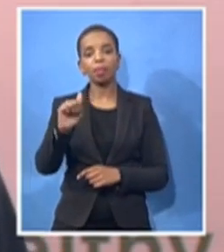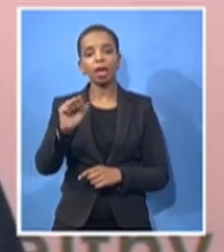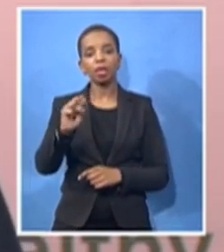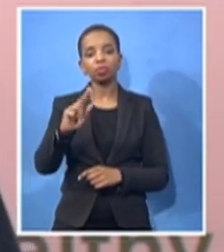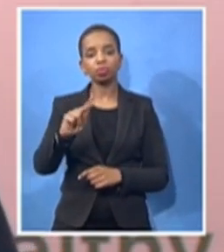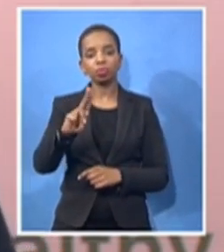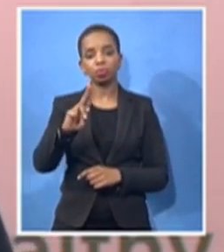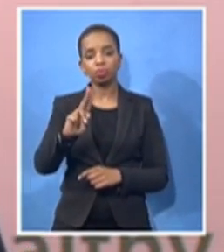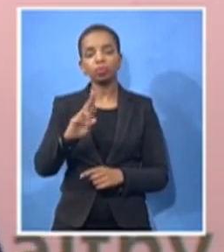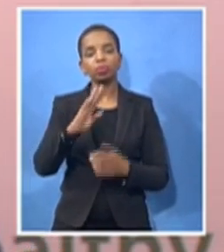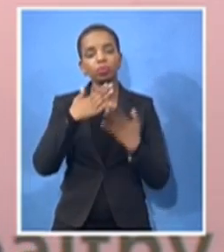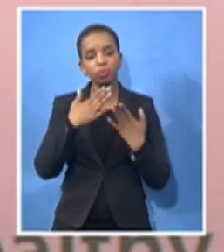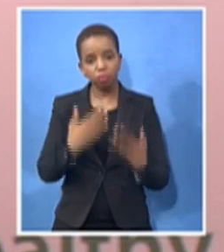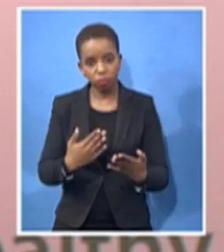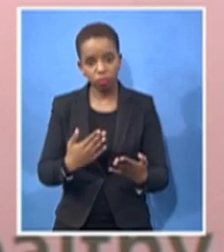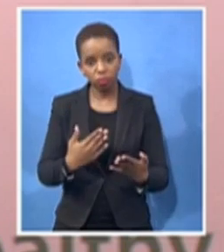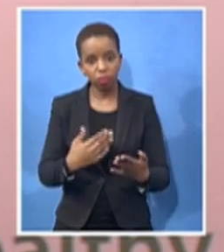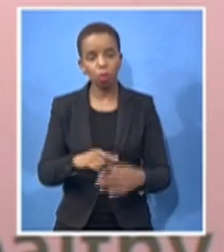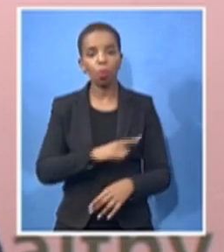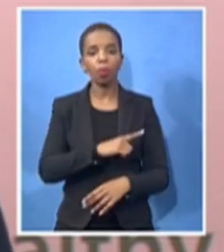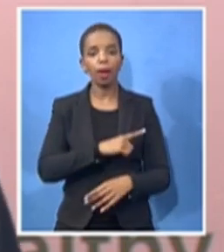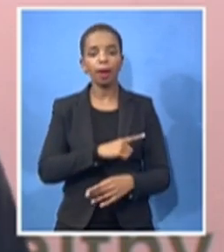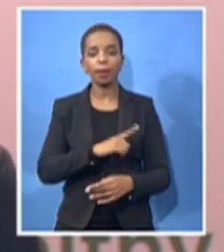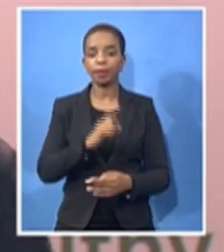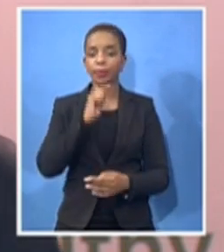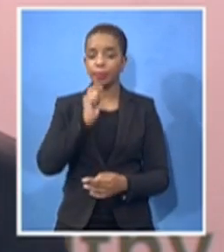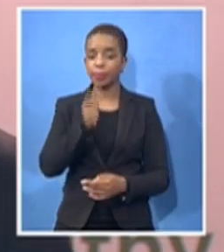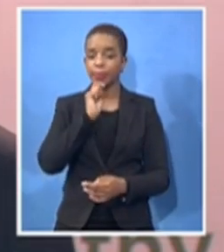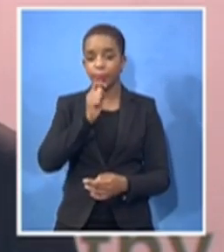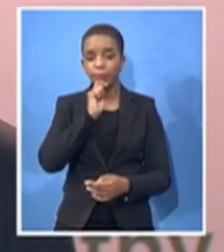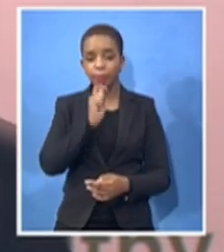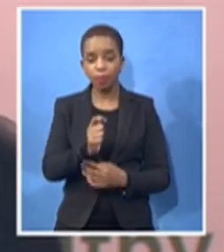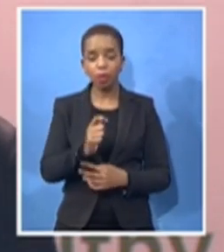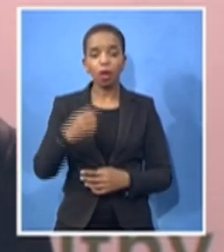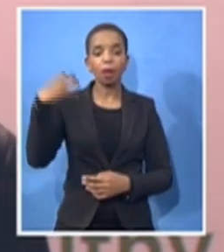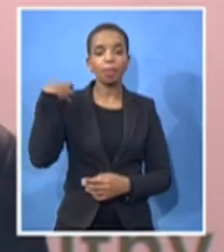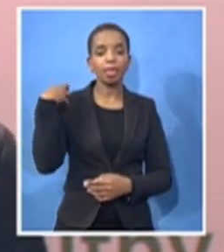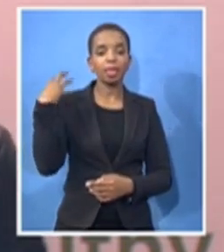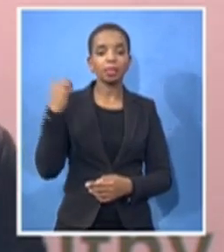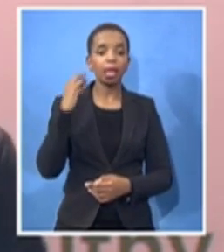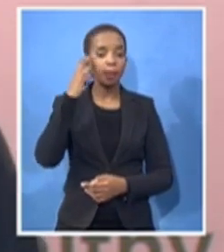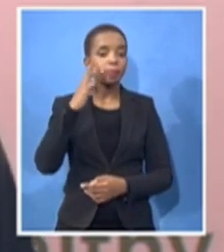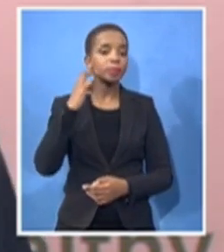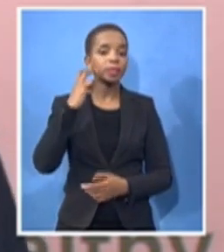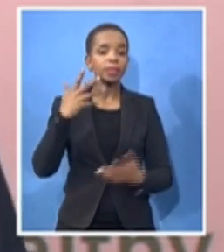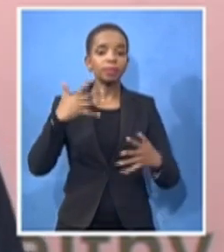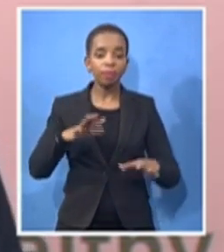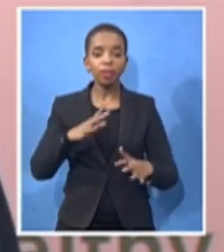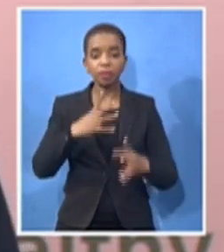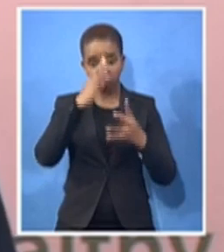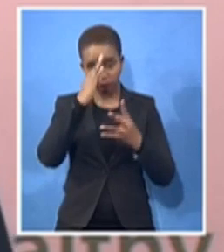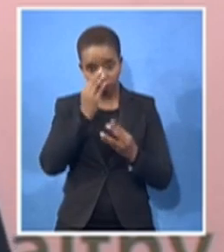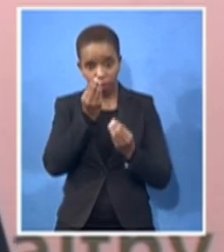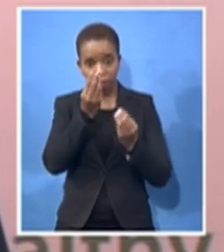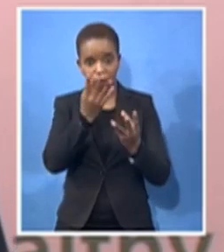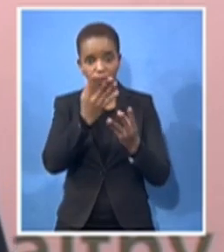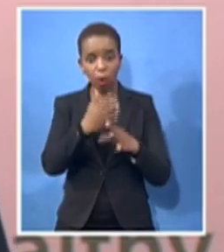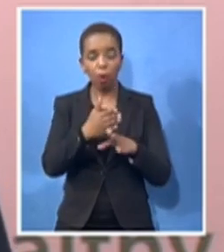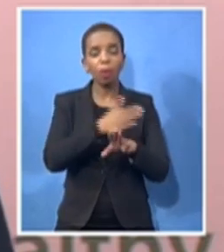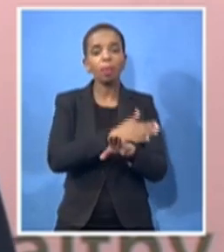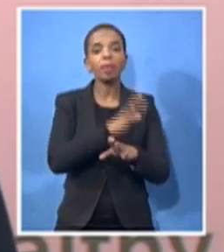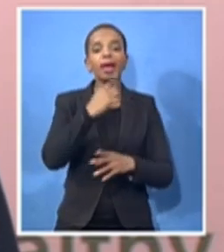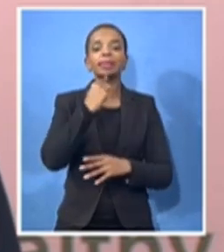as Minister Mkhize mentioned earlier on, that in the early days, Gauteng was